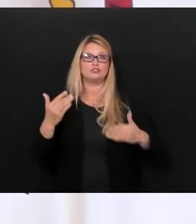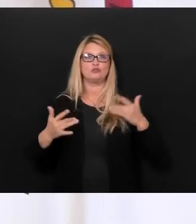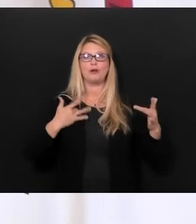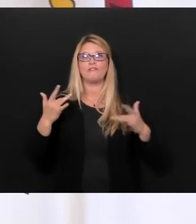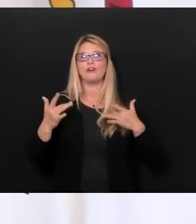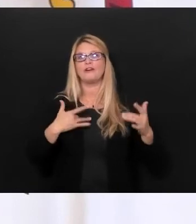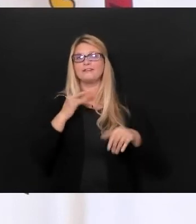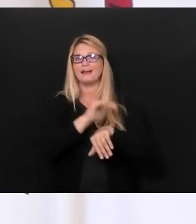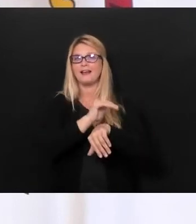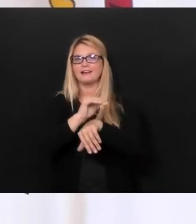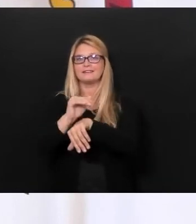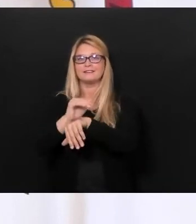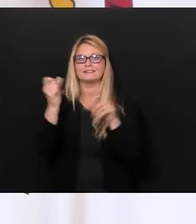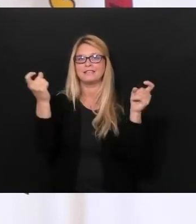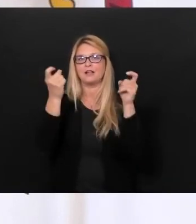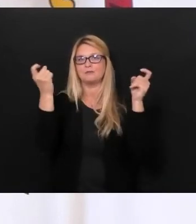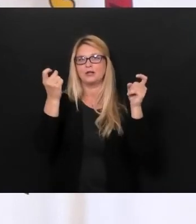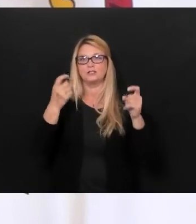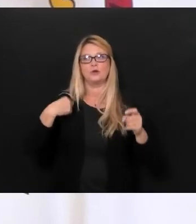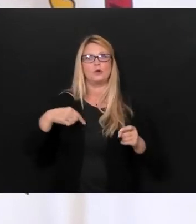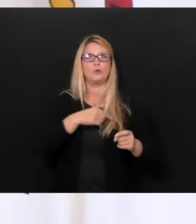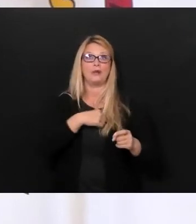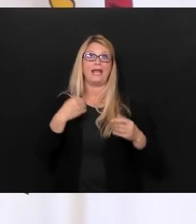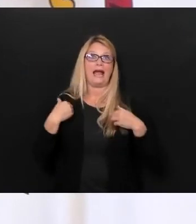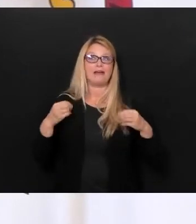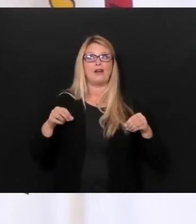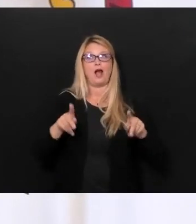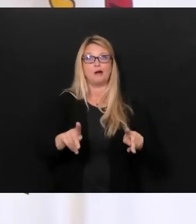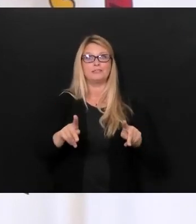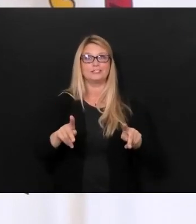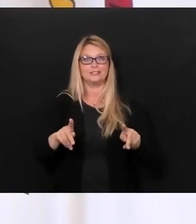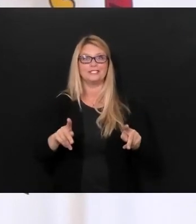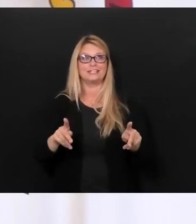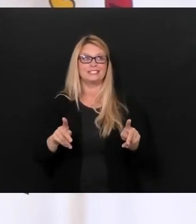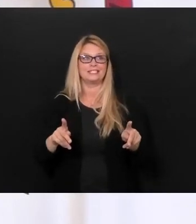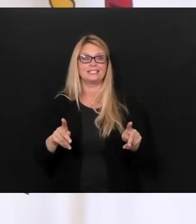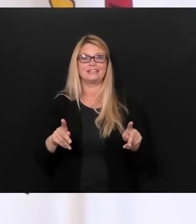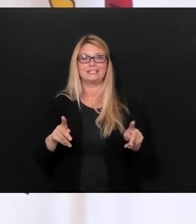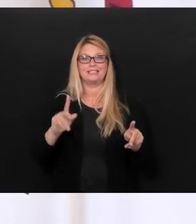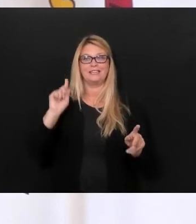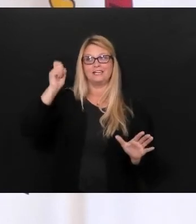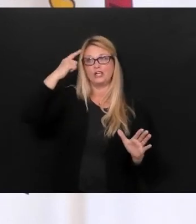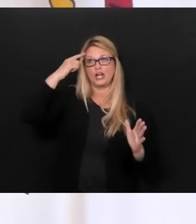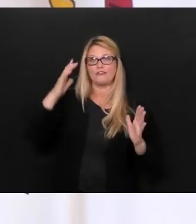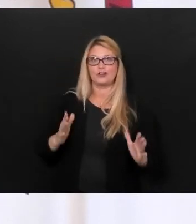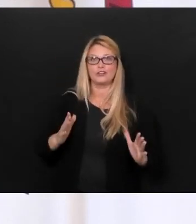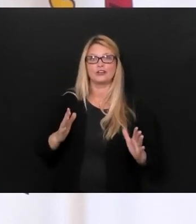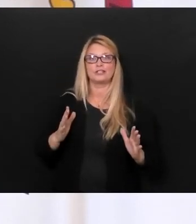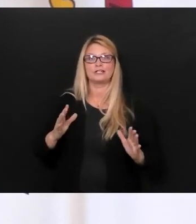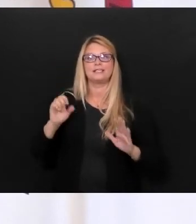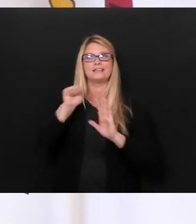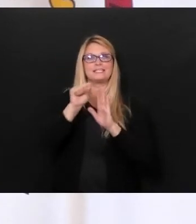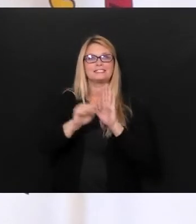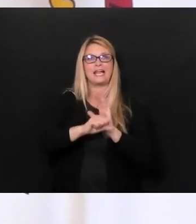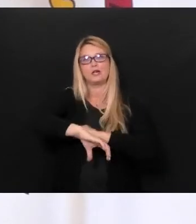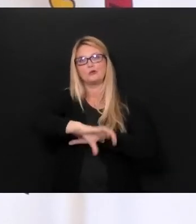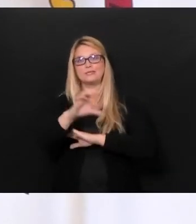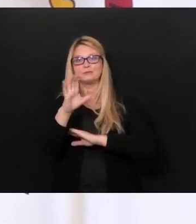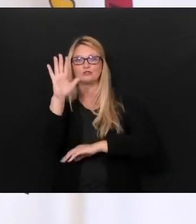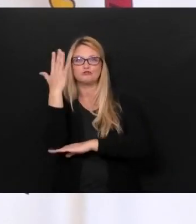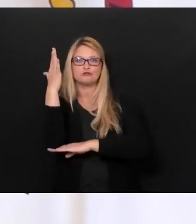Kathy and I light, you know, Kathy and I have had the opportunity to light while I've been here as your governor, had, you know, to light the state Christmas tree